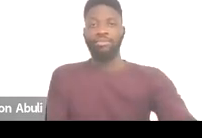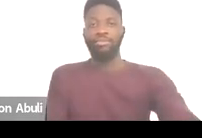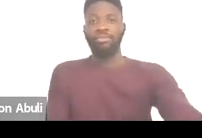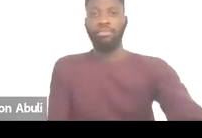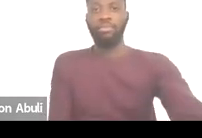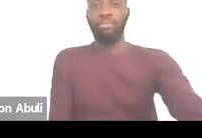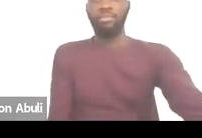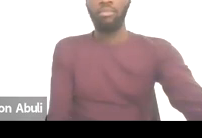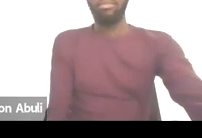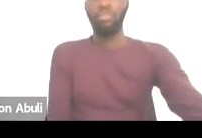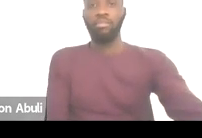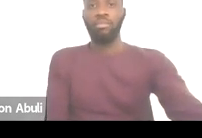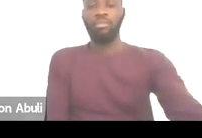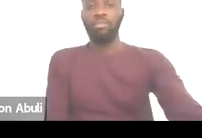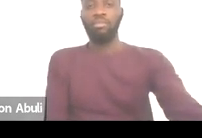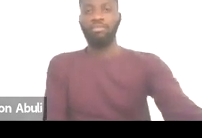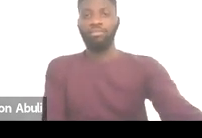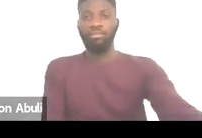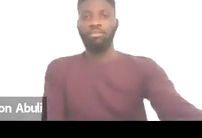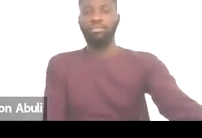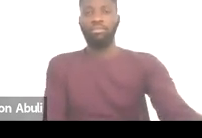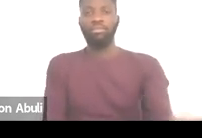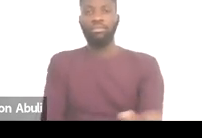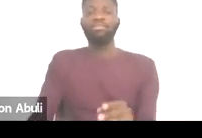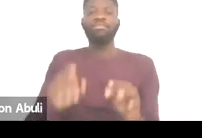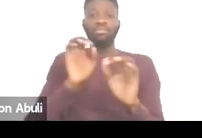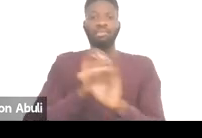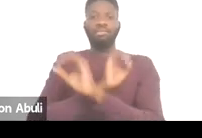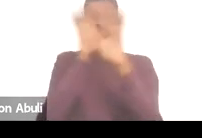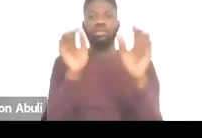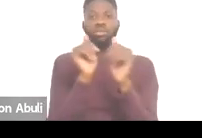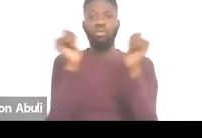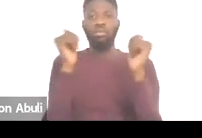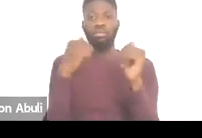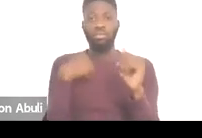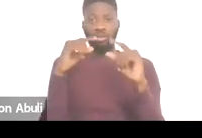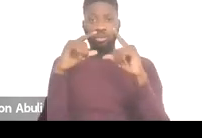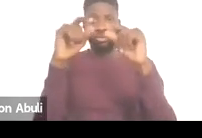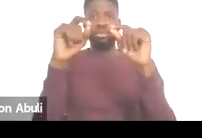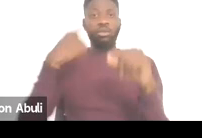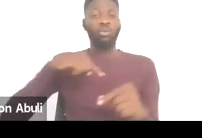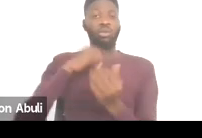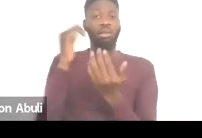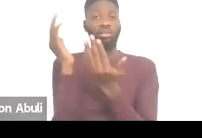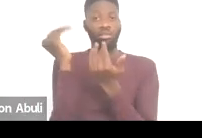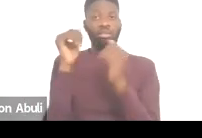Yes, very clear. Yes. So as I'm saying, we expect that you'll be able to